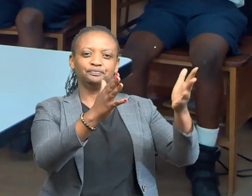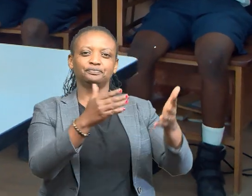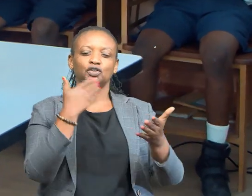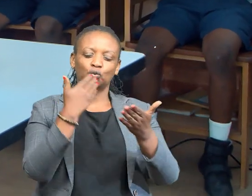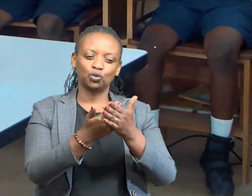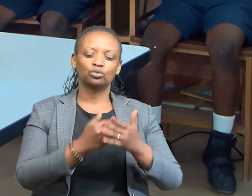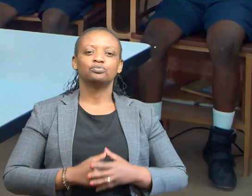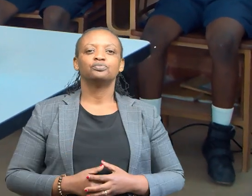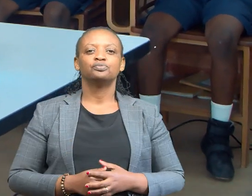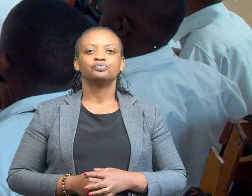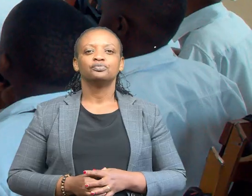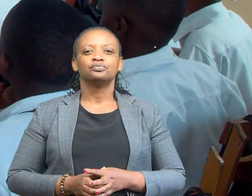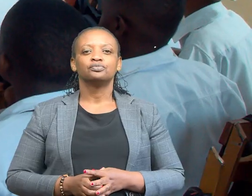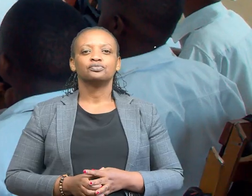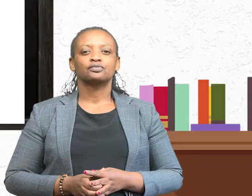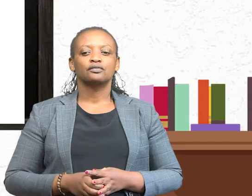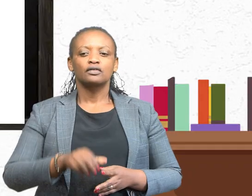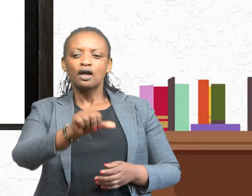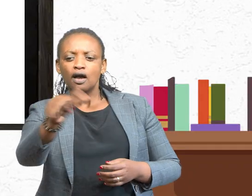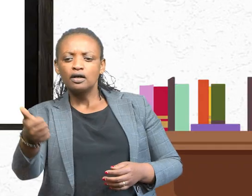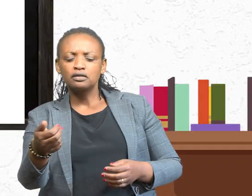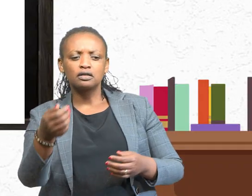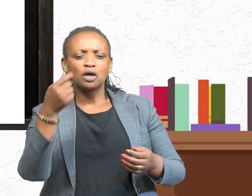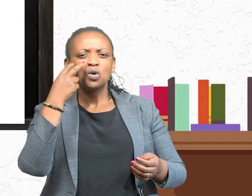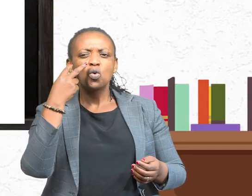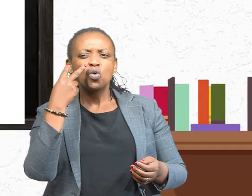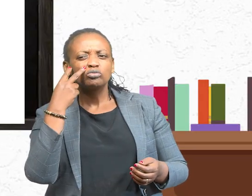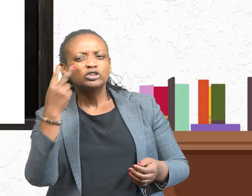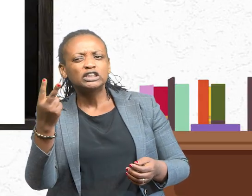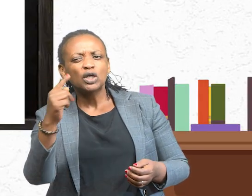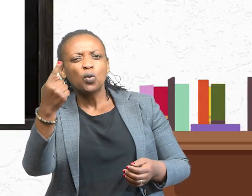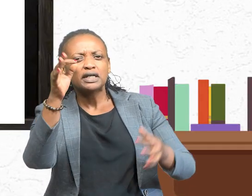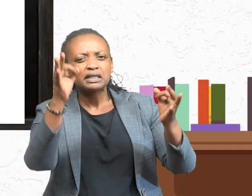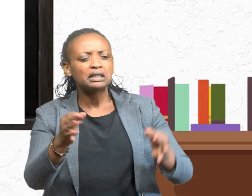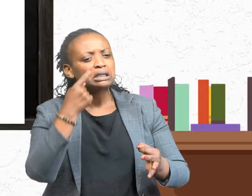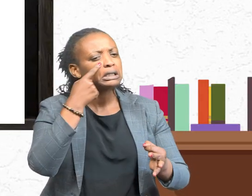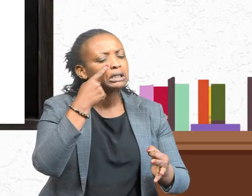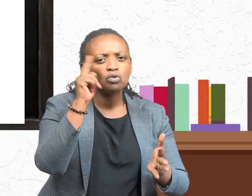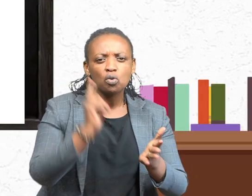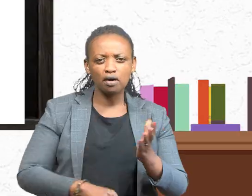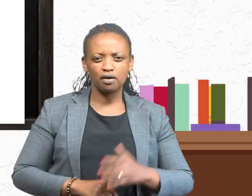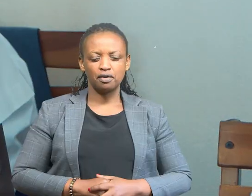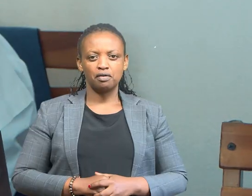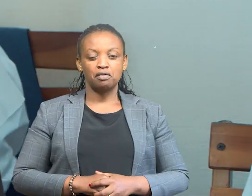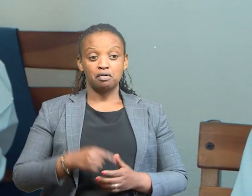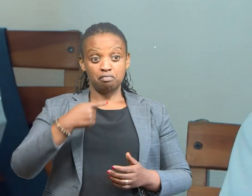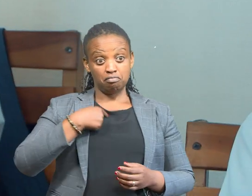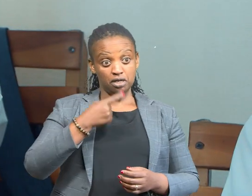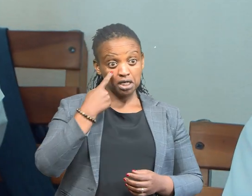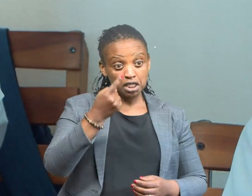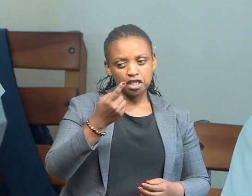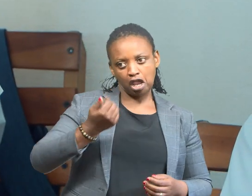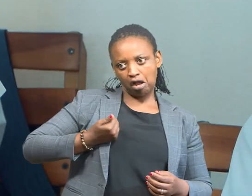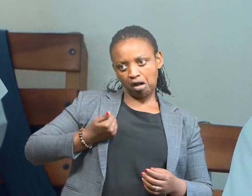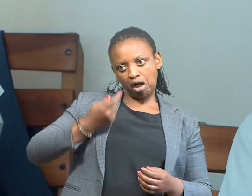great. Hirwa, present to us one thing that you are able to. I am seeing